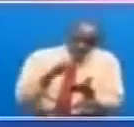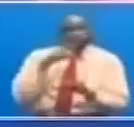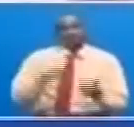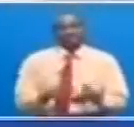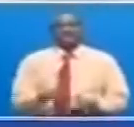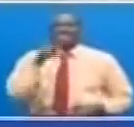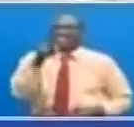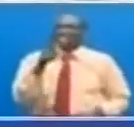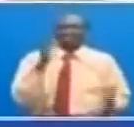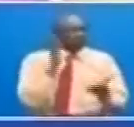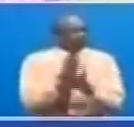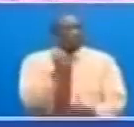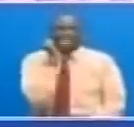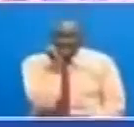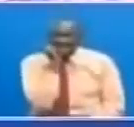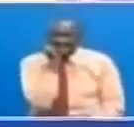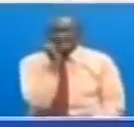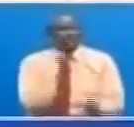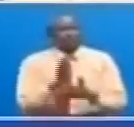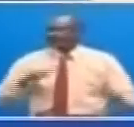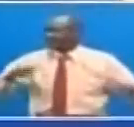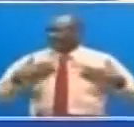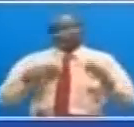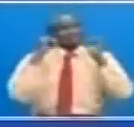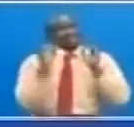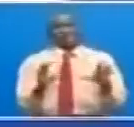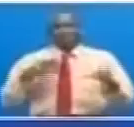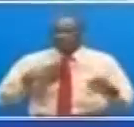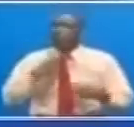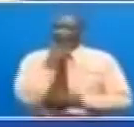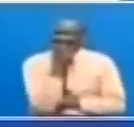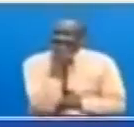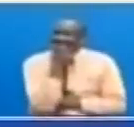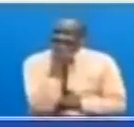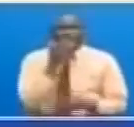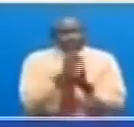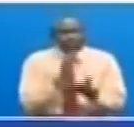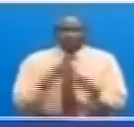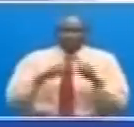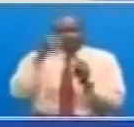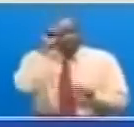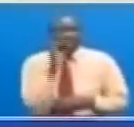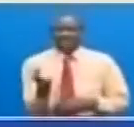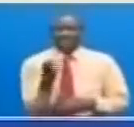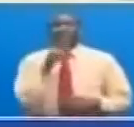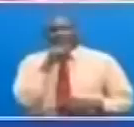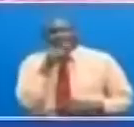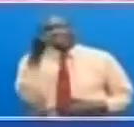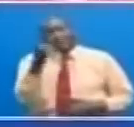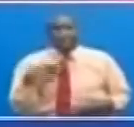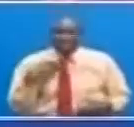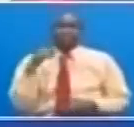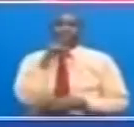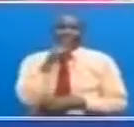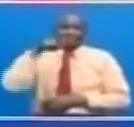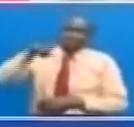kweli hii ni masikitiko, na hatuna raha, tunashindwa ni kama vile tuko mayatima. Tuko na baba lakini baba ni